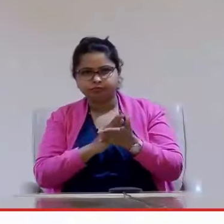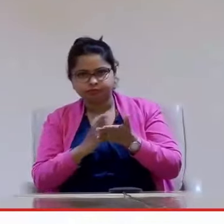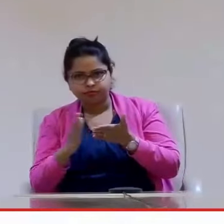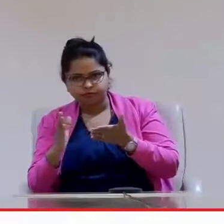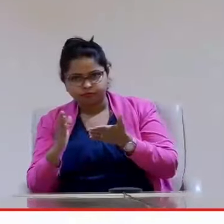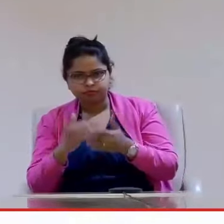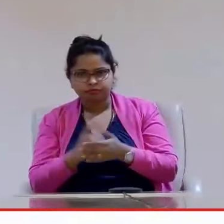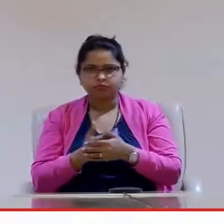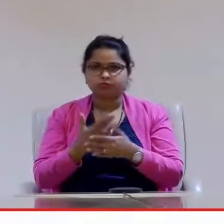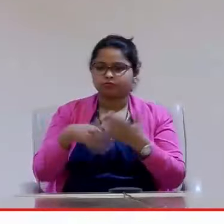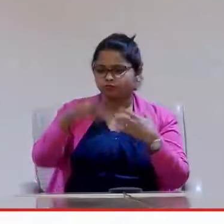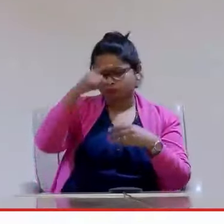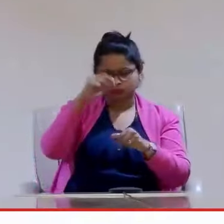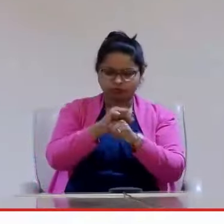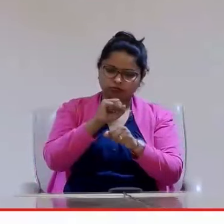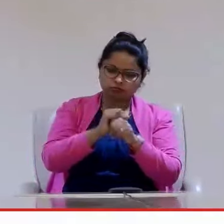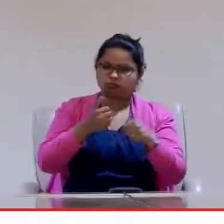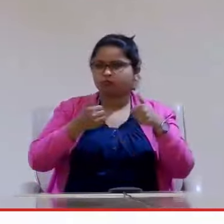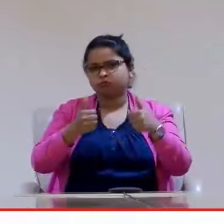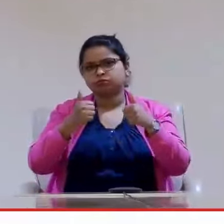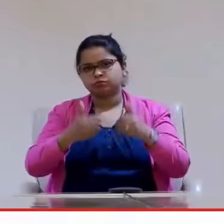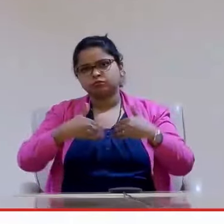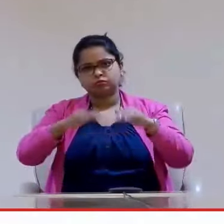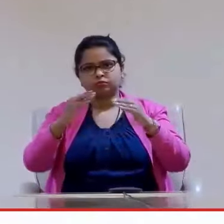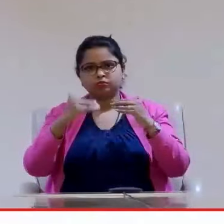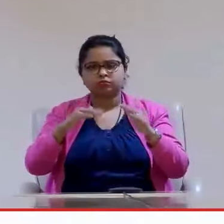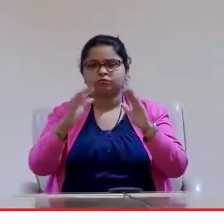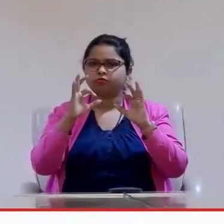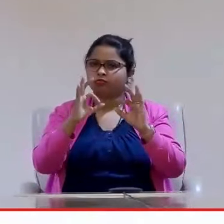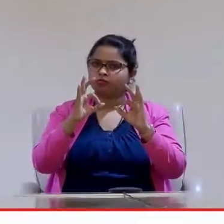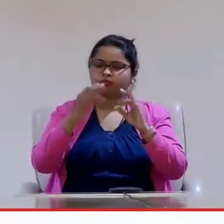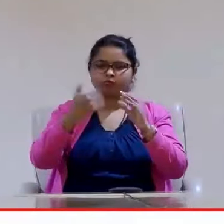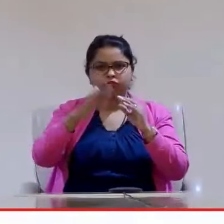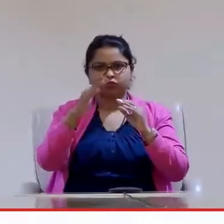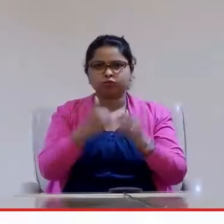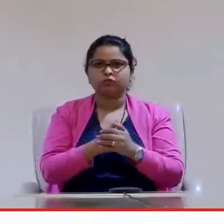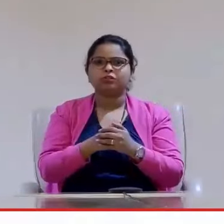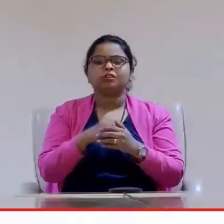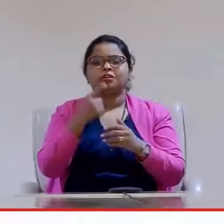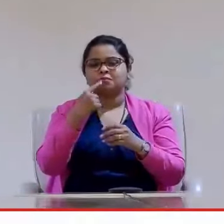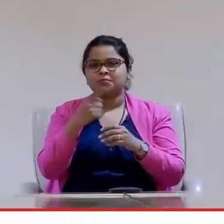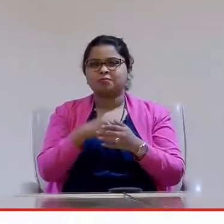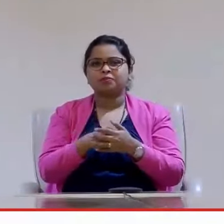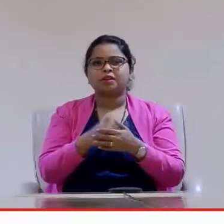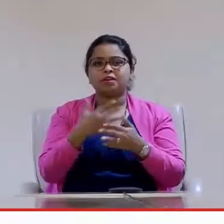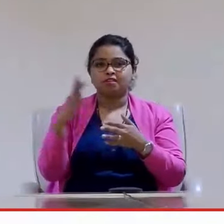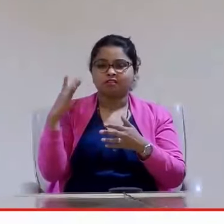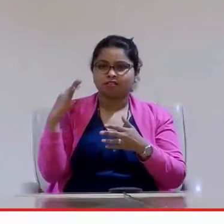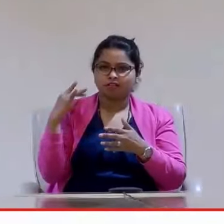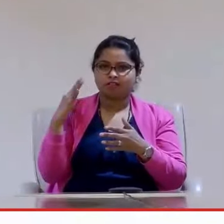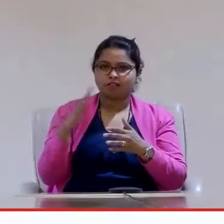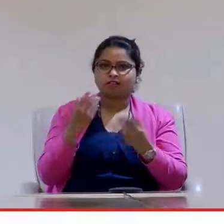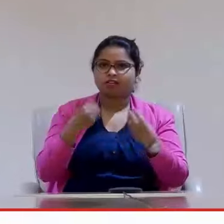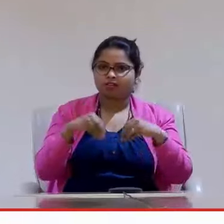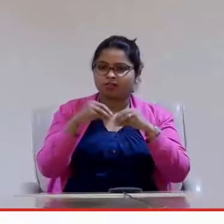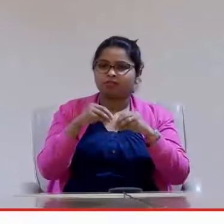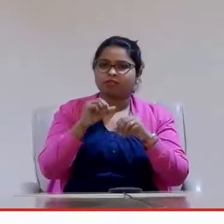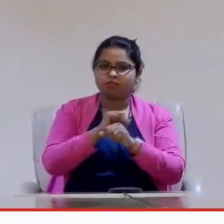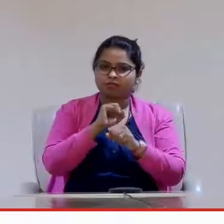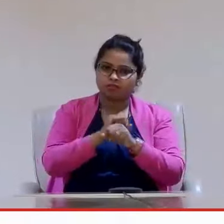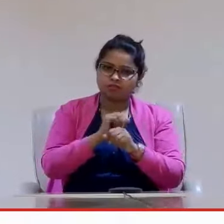work you are doing, and as ma'am said, that picture abhi baki hai. So let's wait for that episode. That has